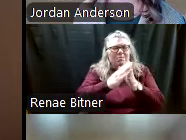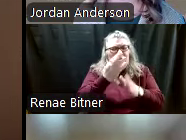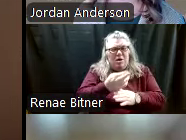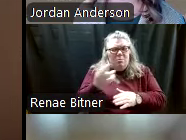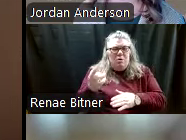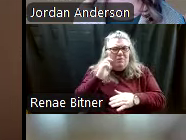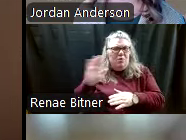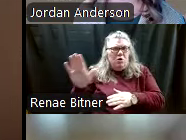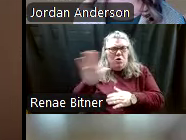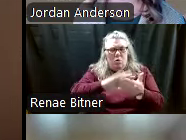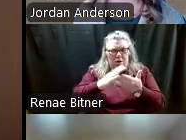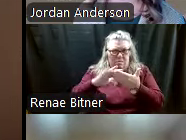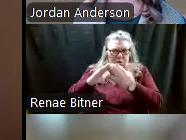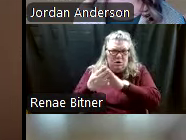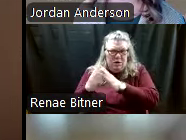your community.